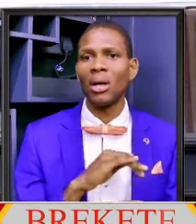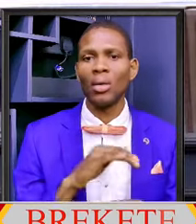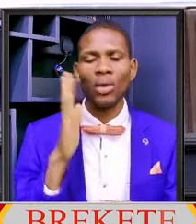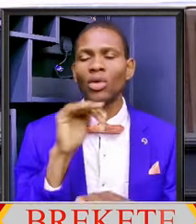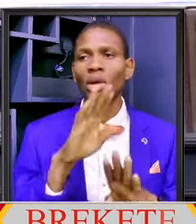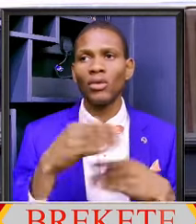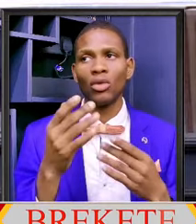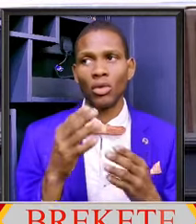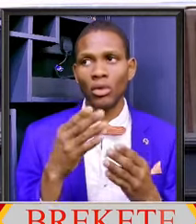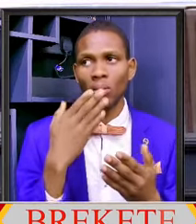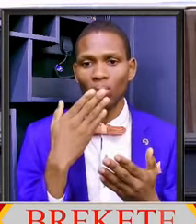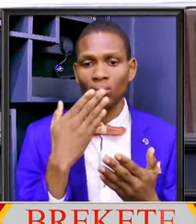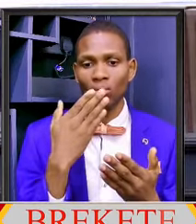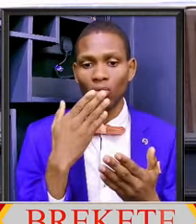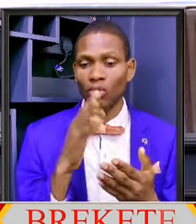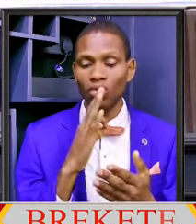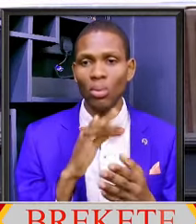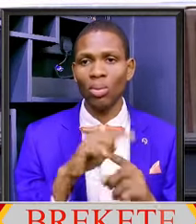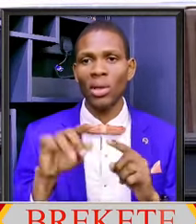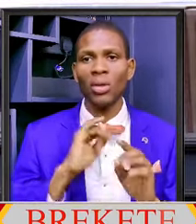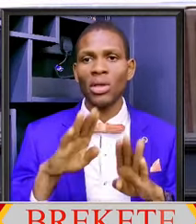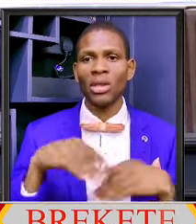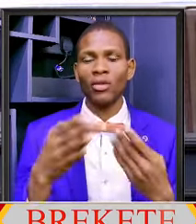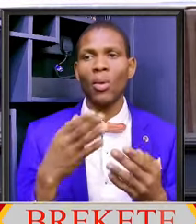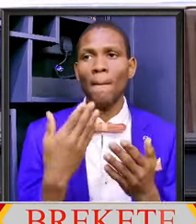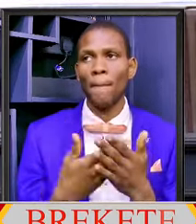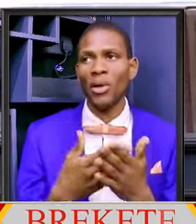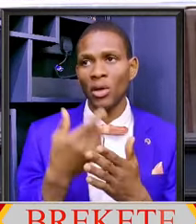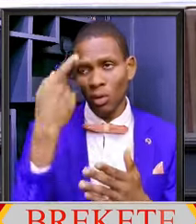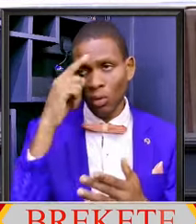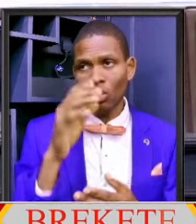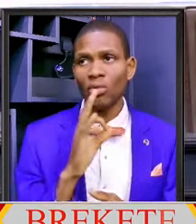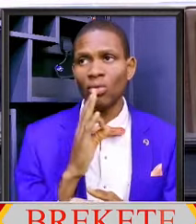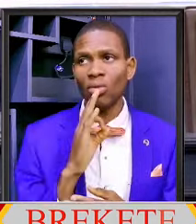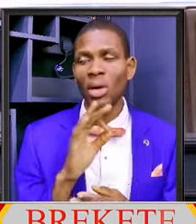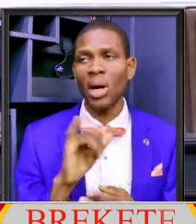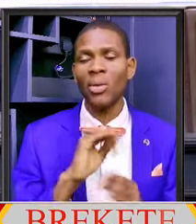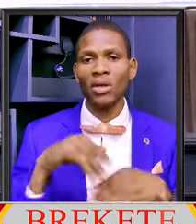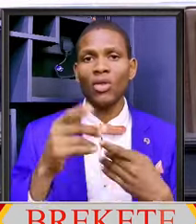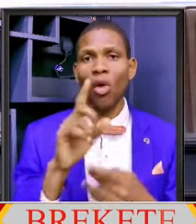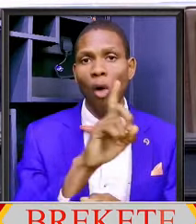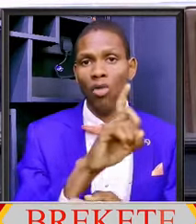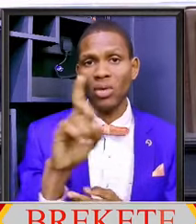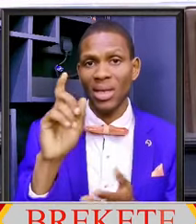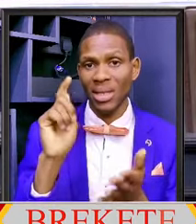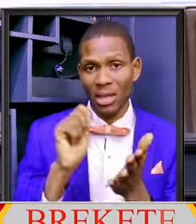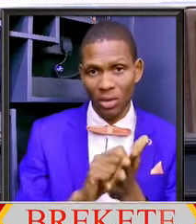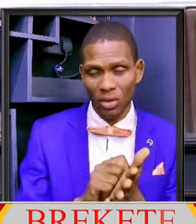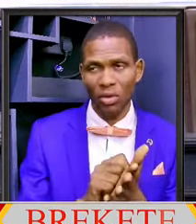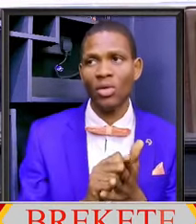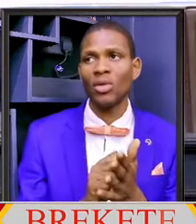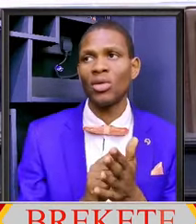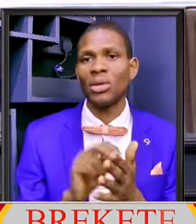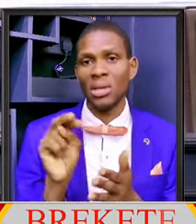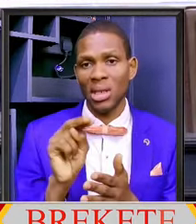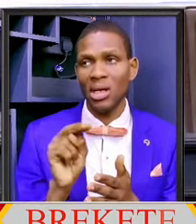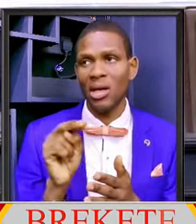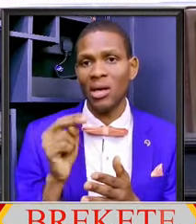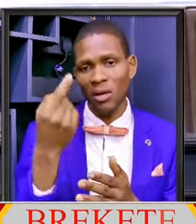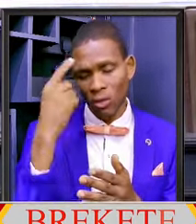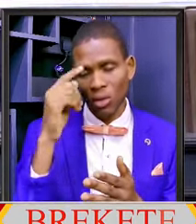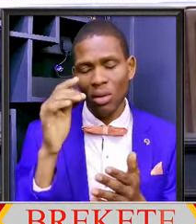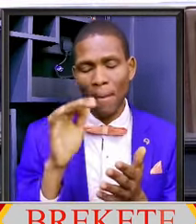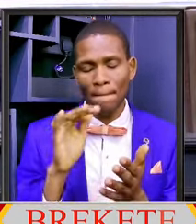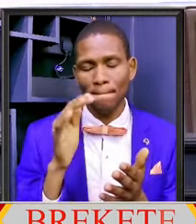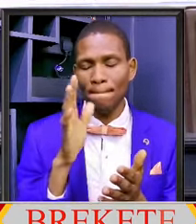food, but I'll give you money for food. Now, 100,000 naira for this mama medicine, that eye drop,